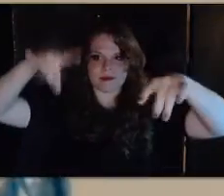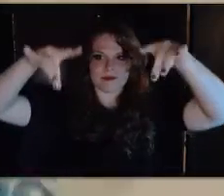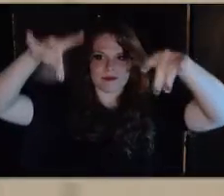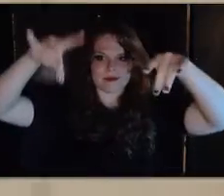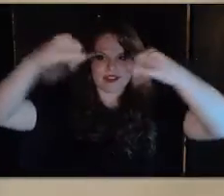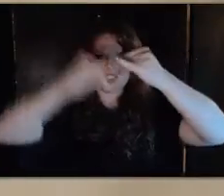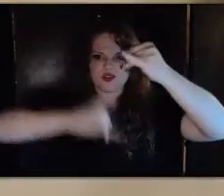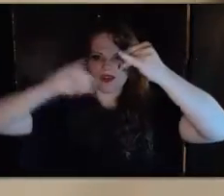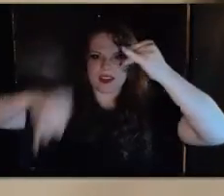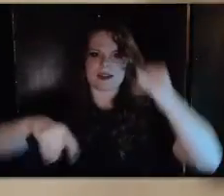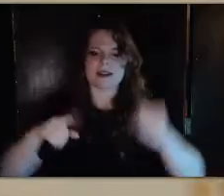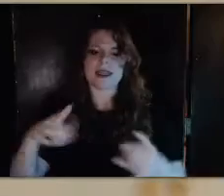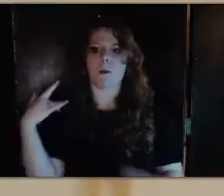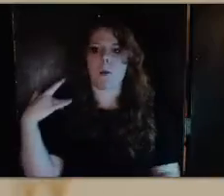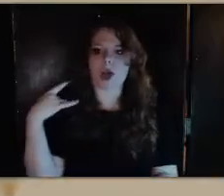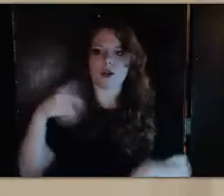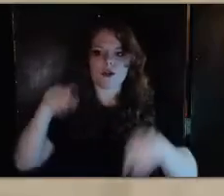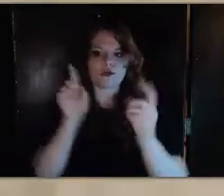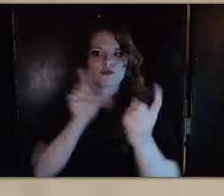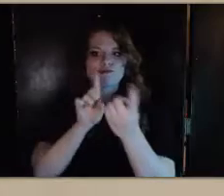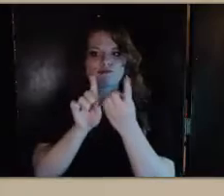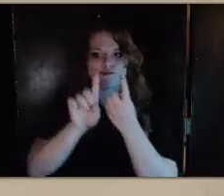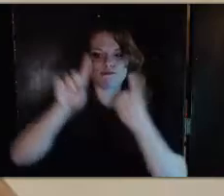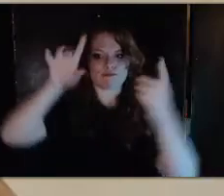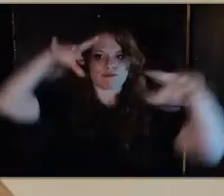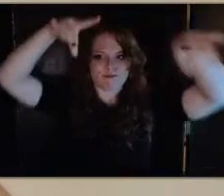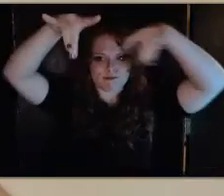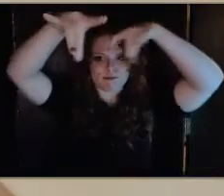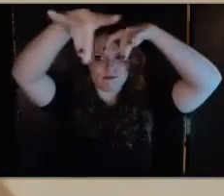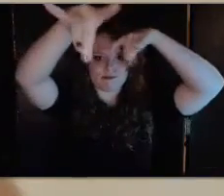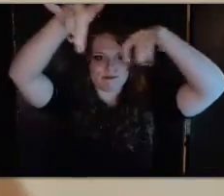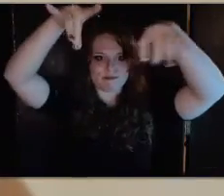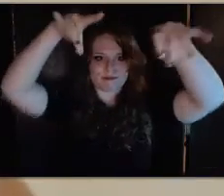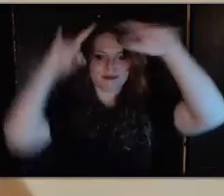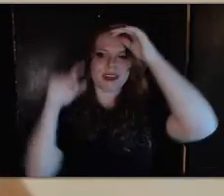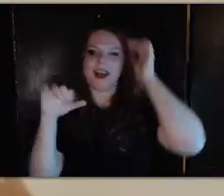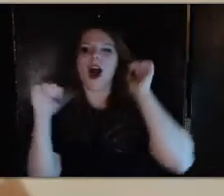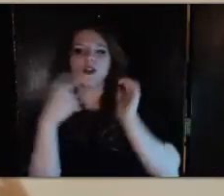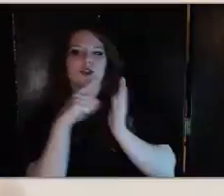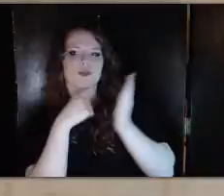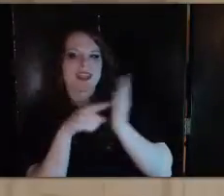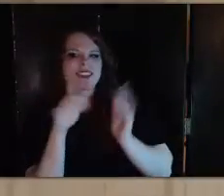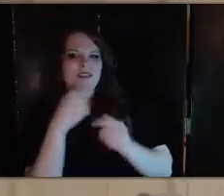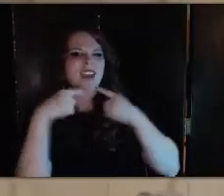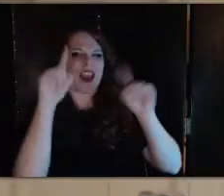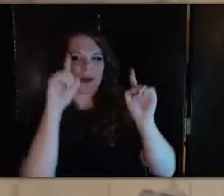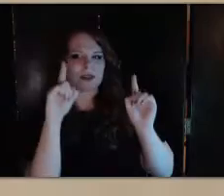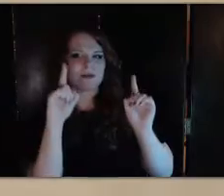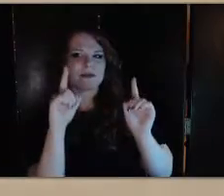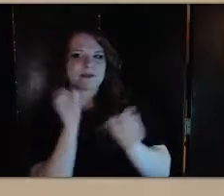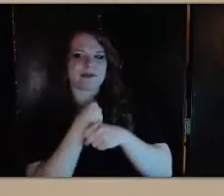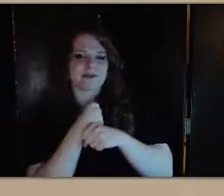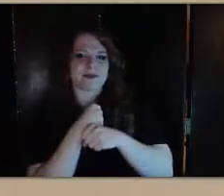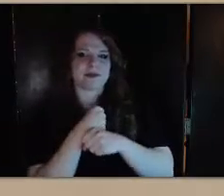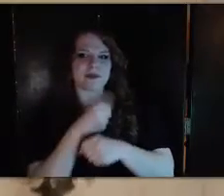the marionette models walking the runway in front of well-known critics, also, of course, in puppet form. While there were still